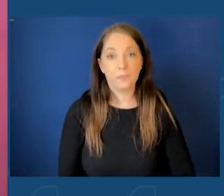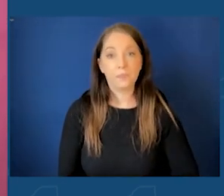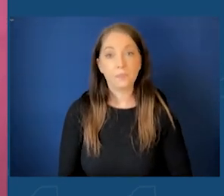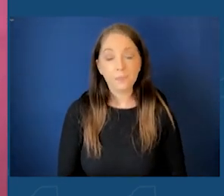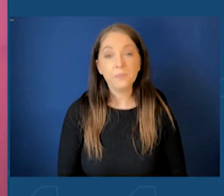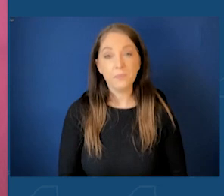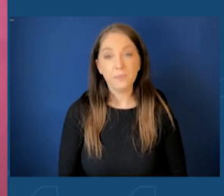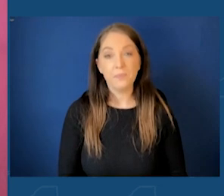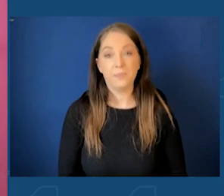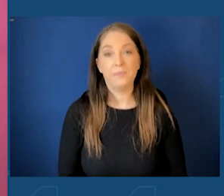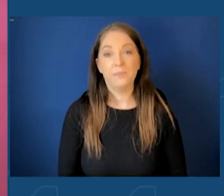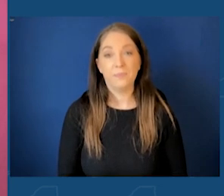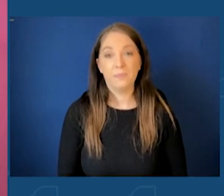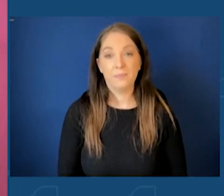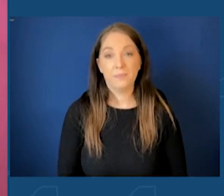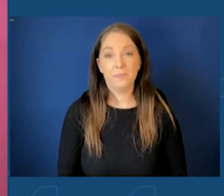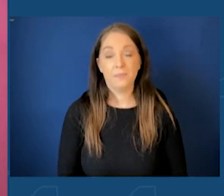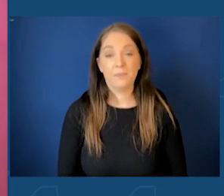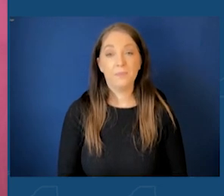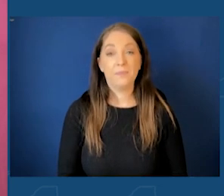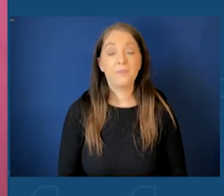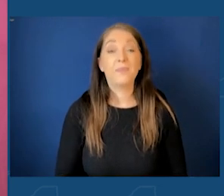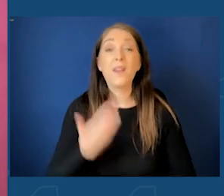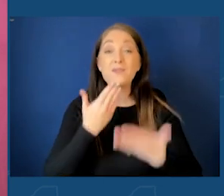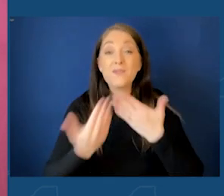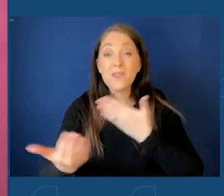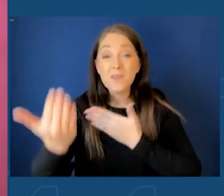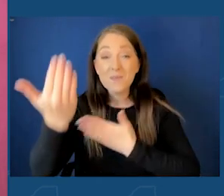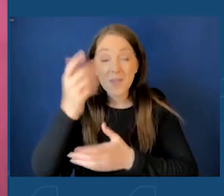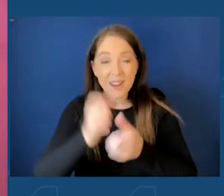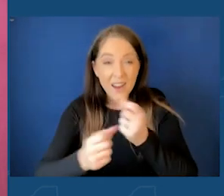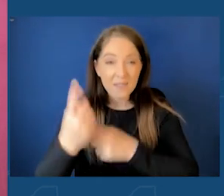you. Well, good morning, everyone. Mark, thank